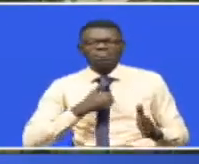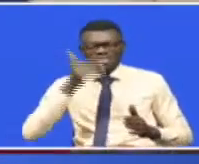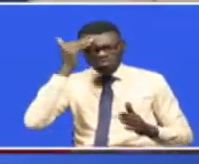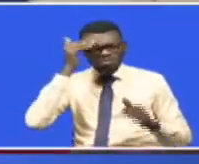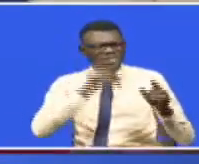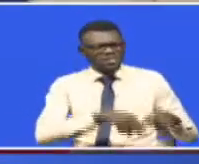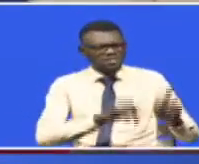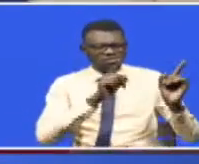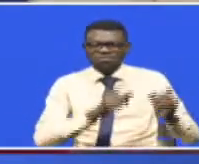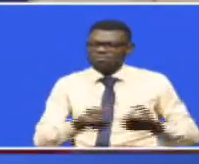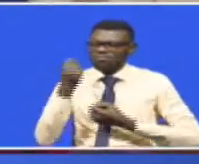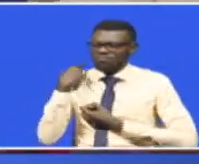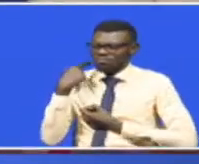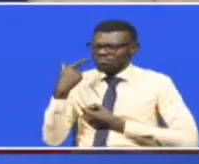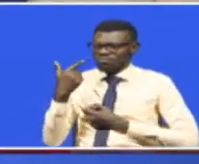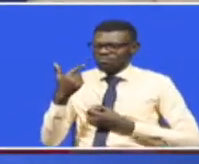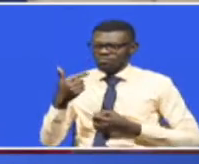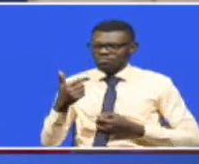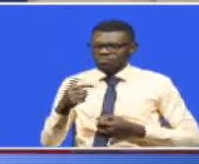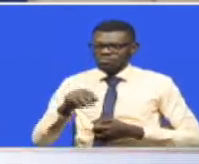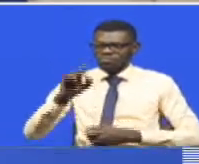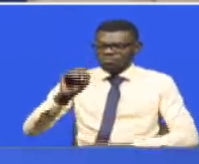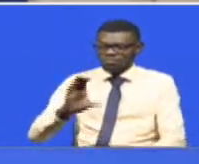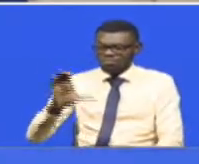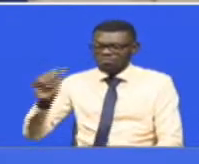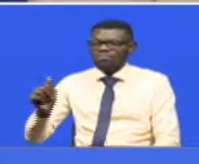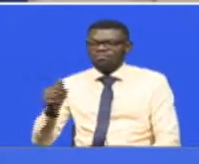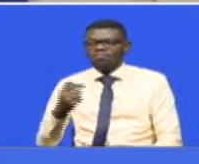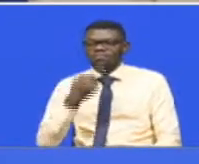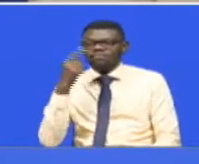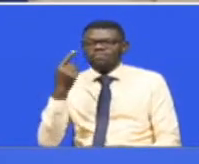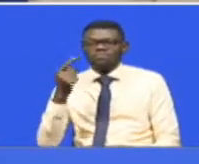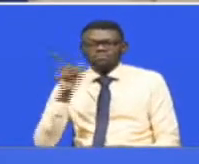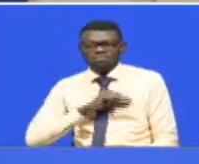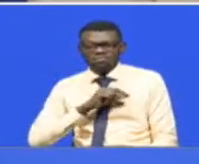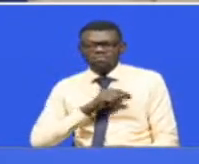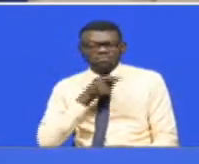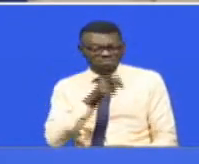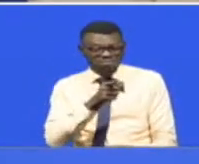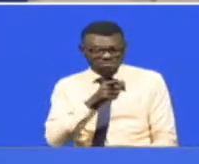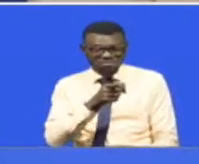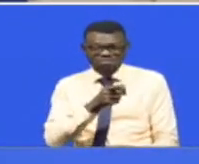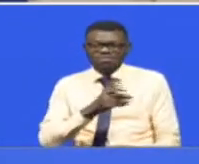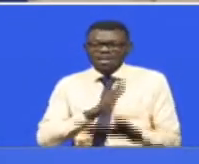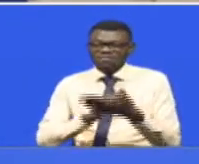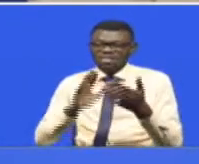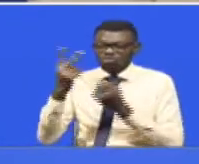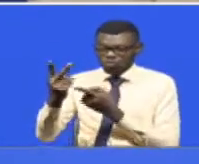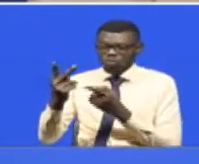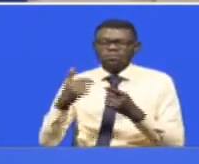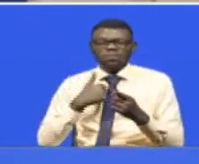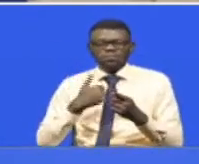kabisa. Weka nguvu zangu ndio vile MC amesema ile Kirandi phase 2.